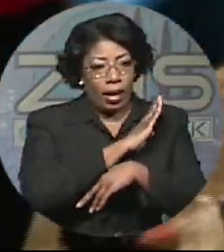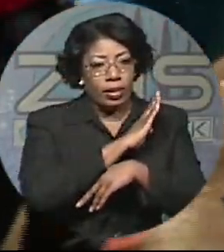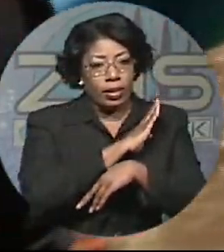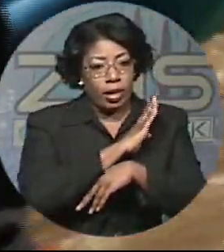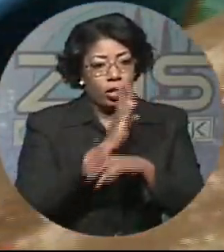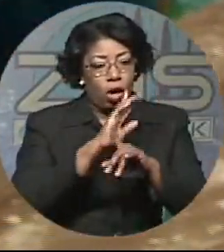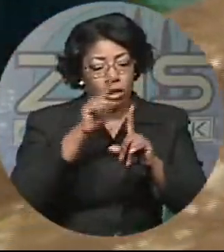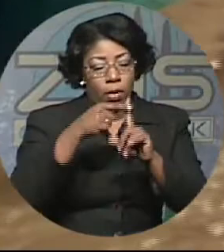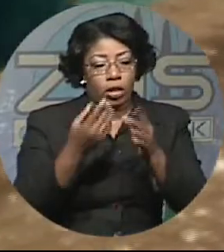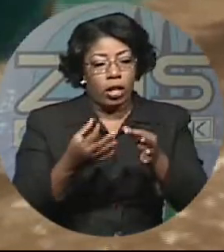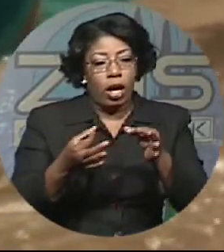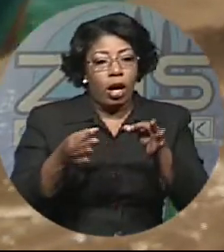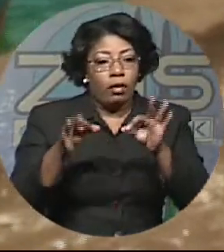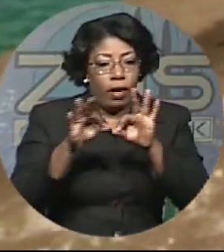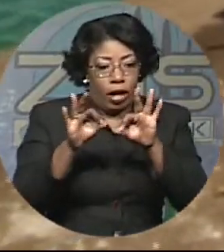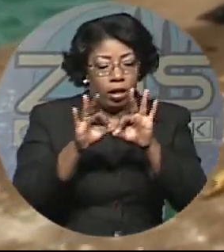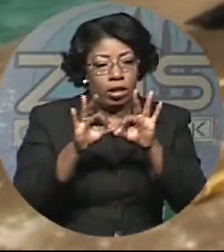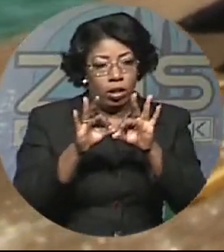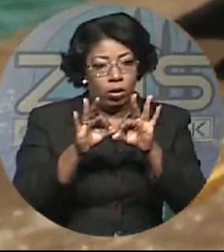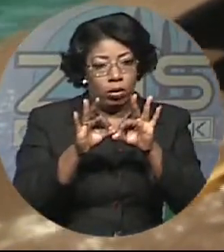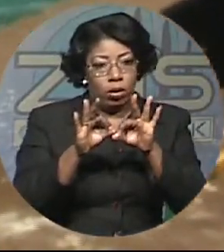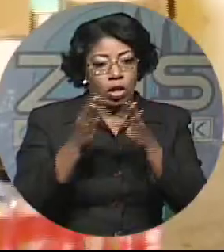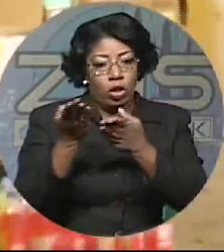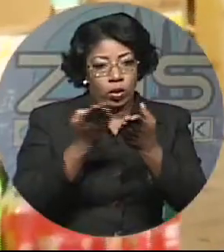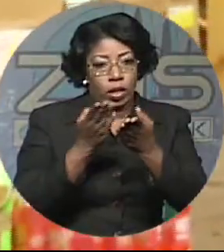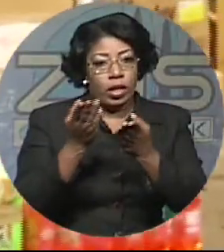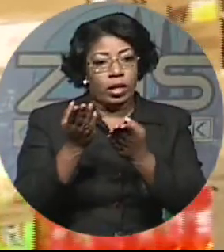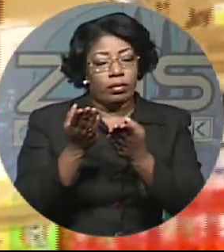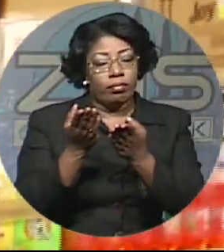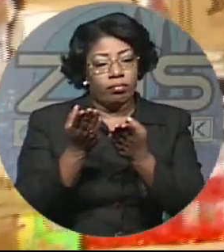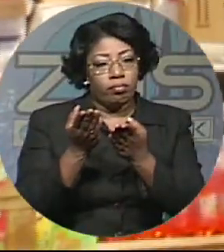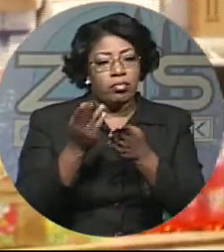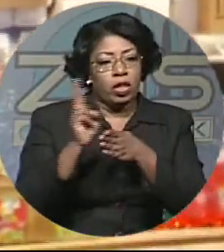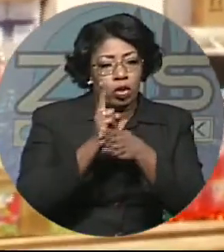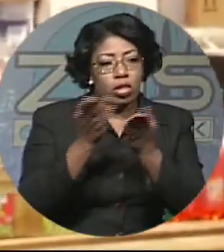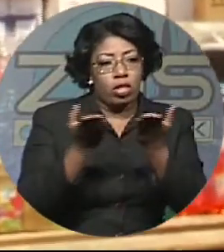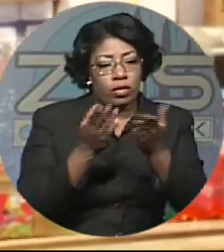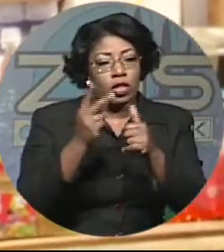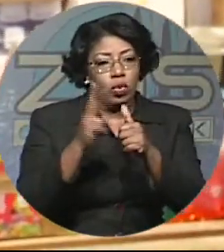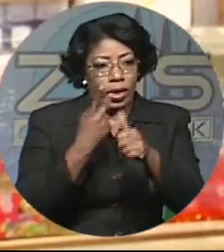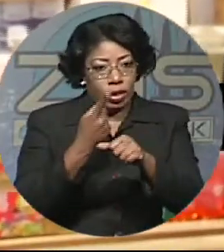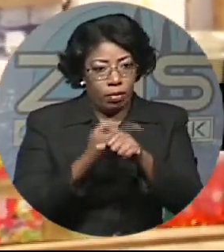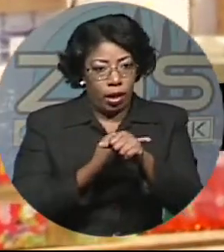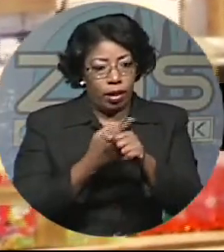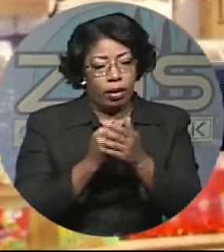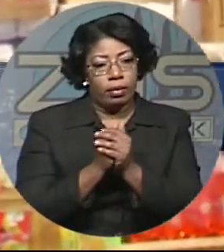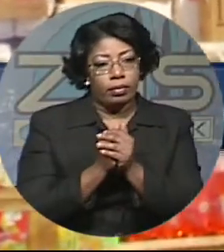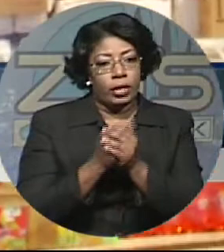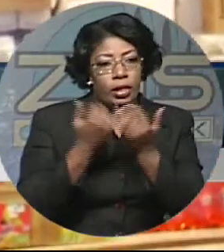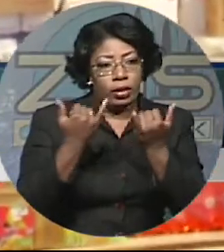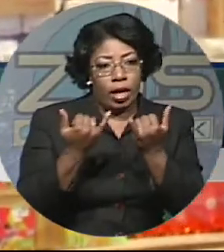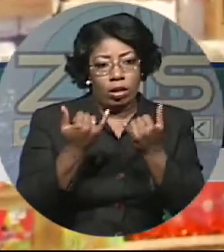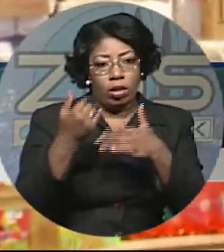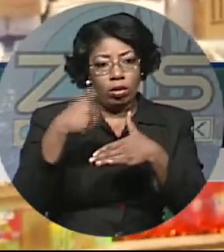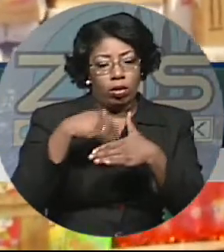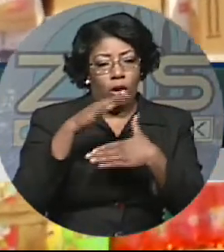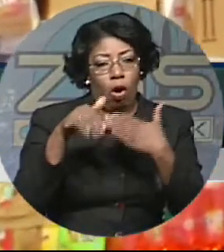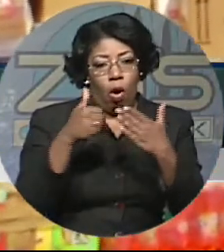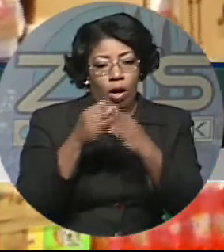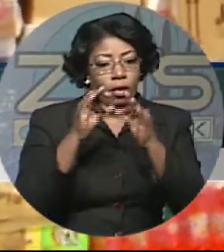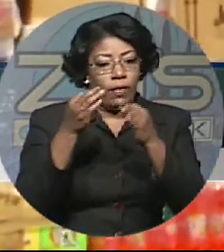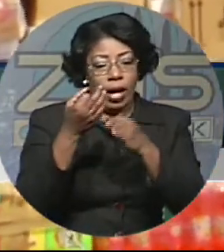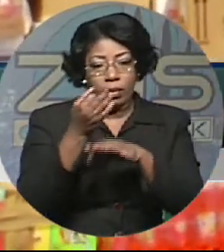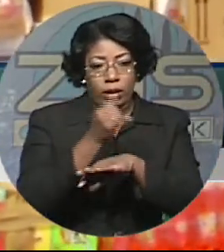value, utilizing the services at least twice a month. I have some very good friends in all of the Family Islands because I used to be an engineer